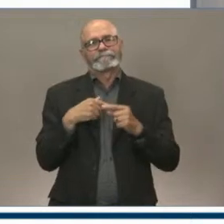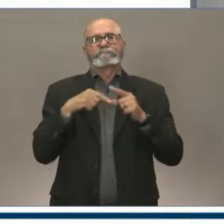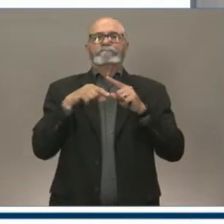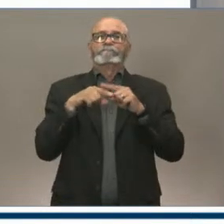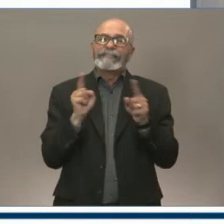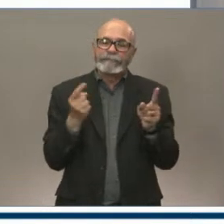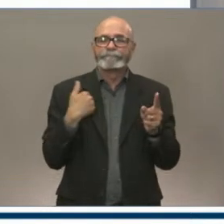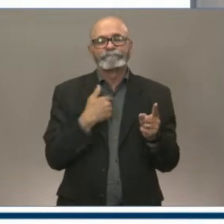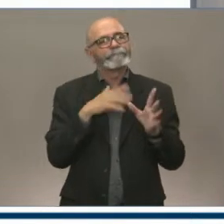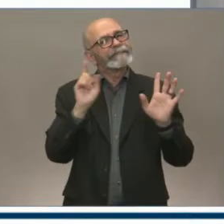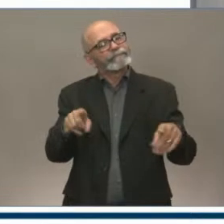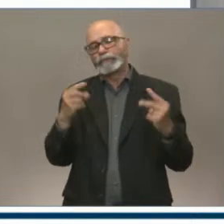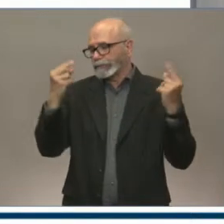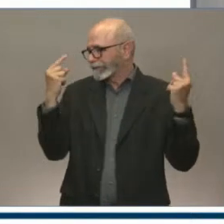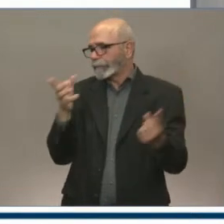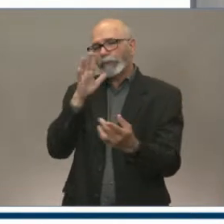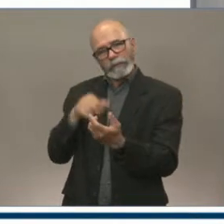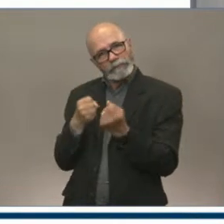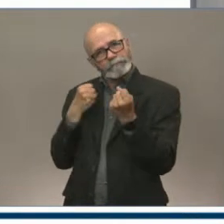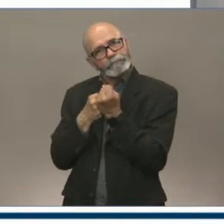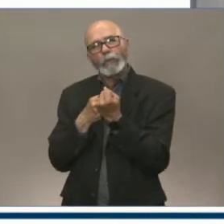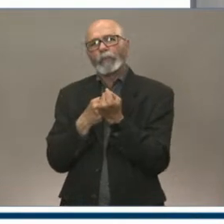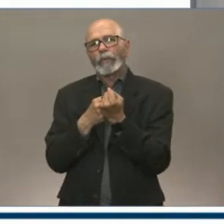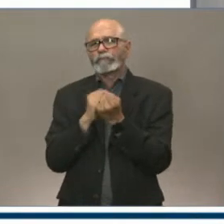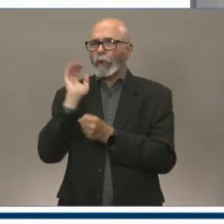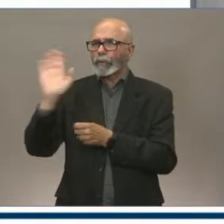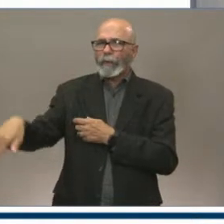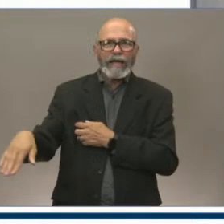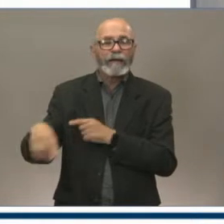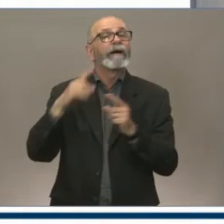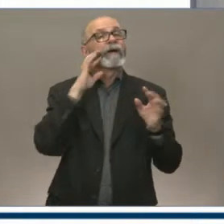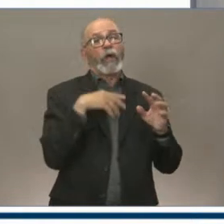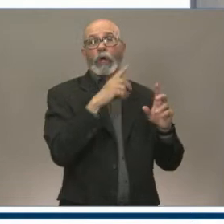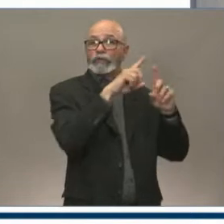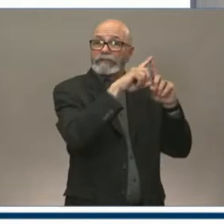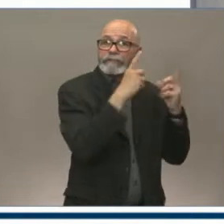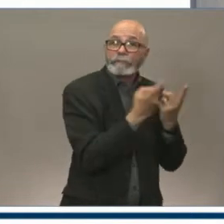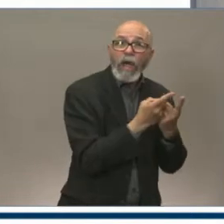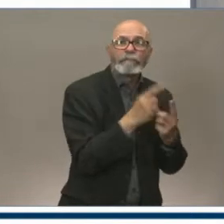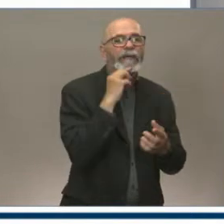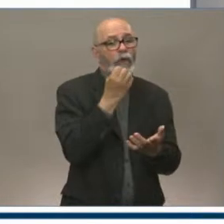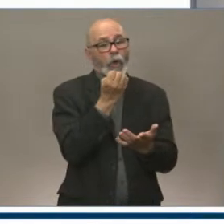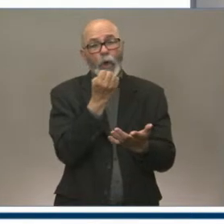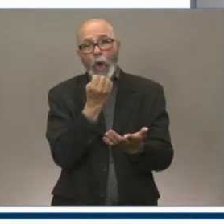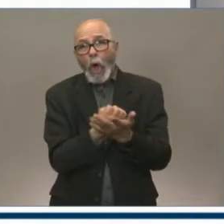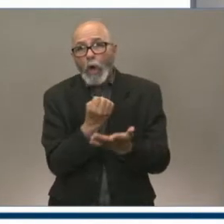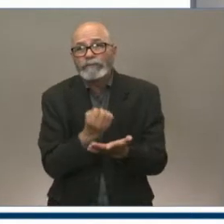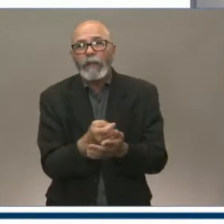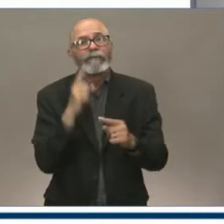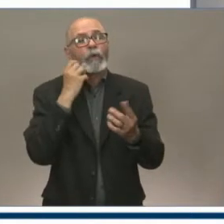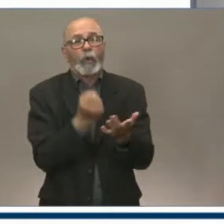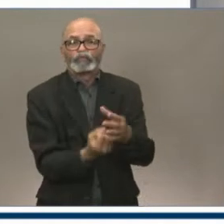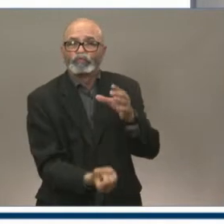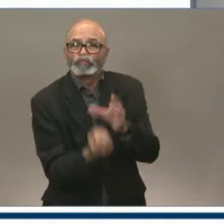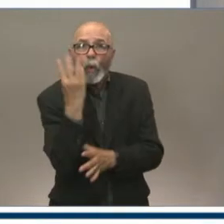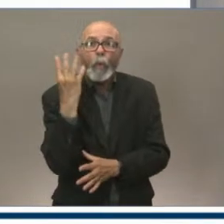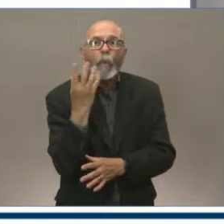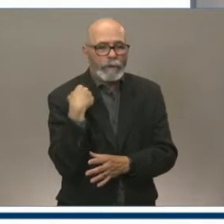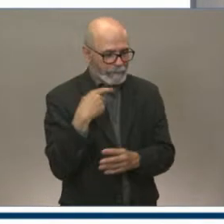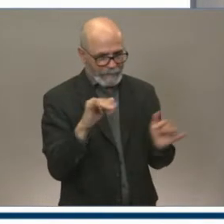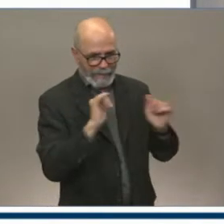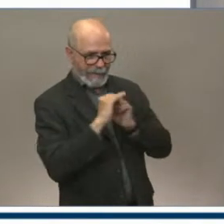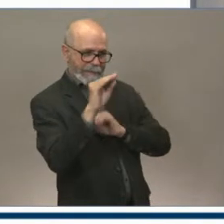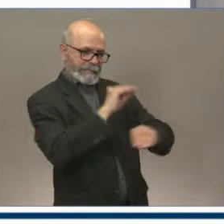them, and our departments of inclusive economic growth have been working around the clock,